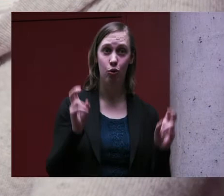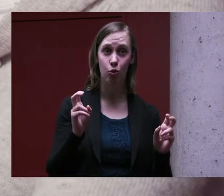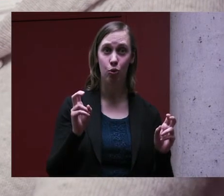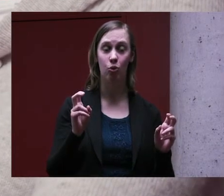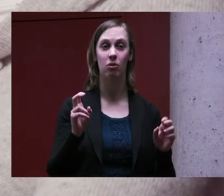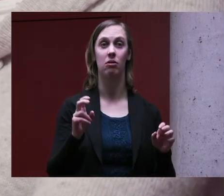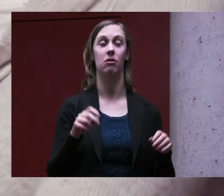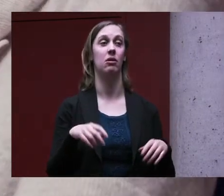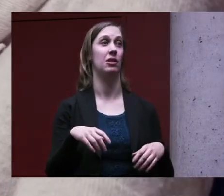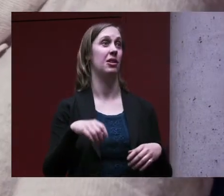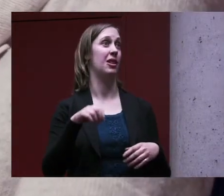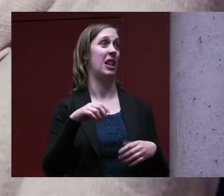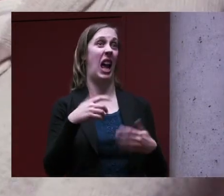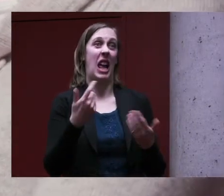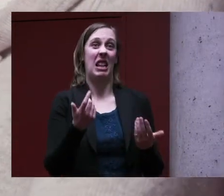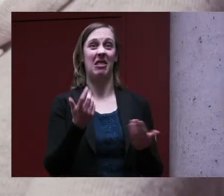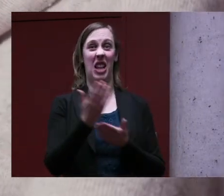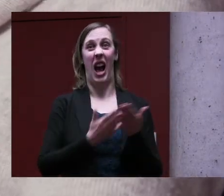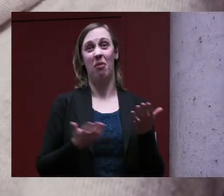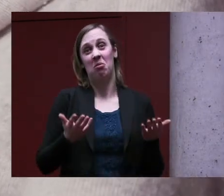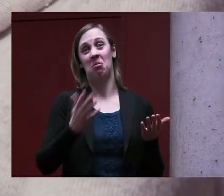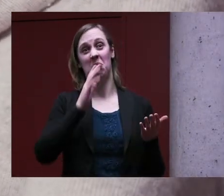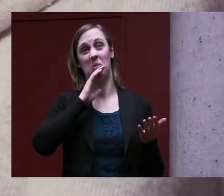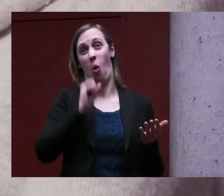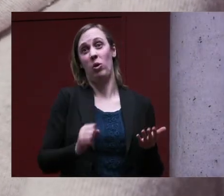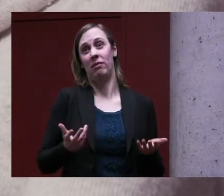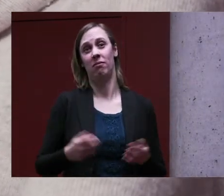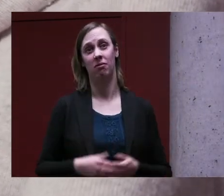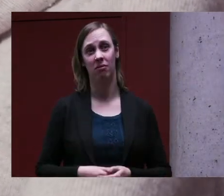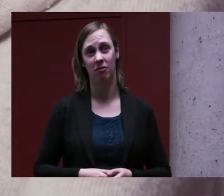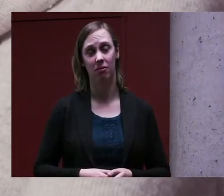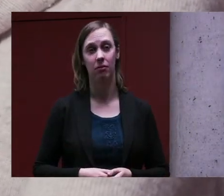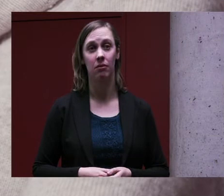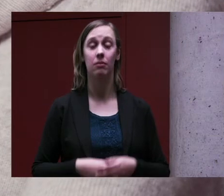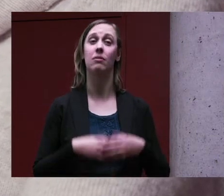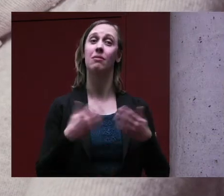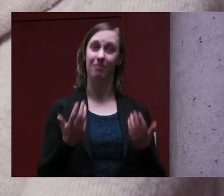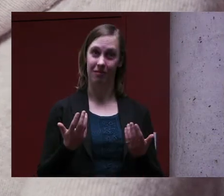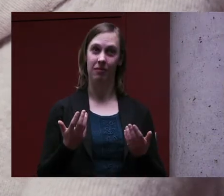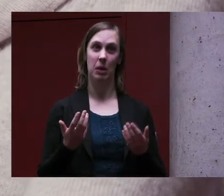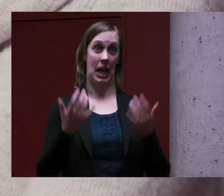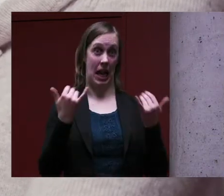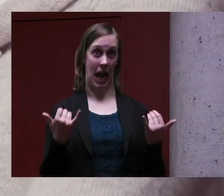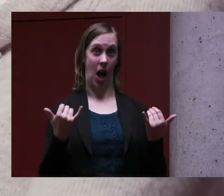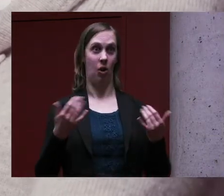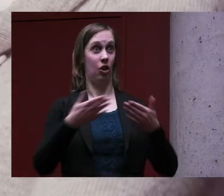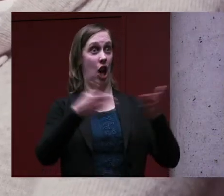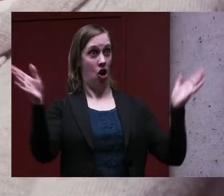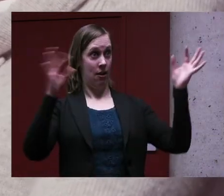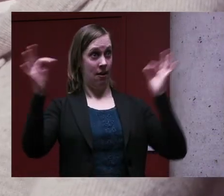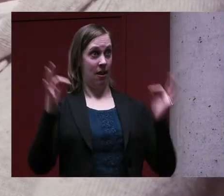issues, or just plain old age. Now, let's get specific.